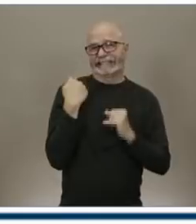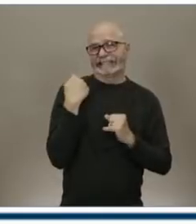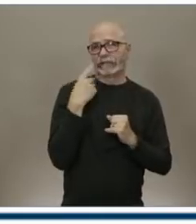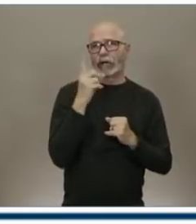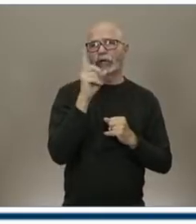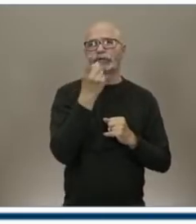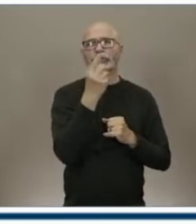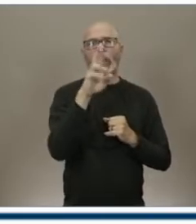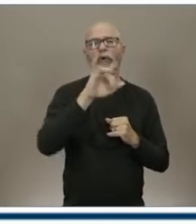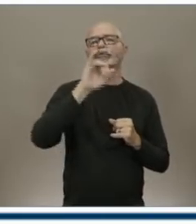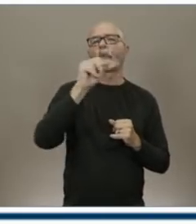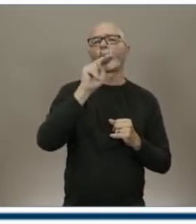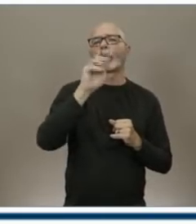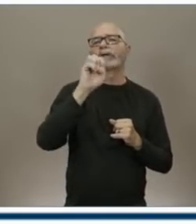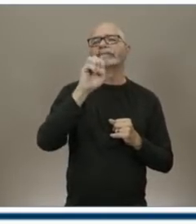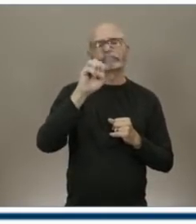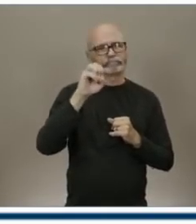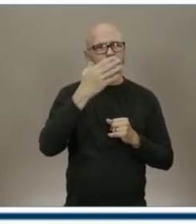fact that